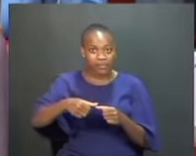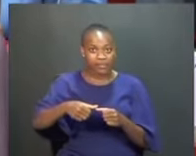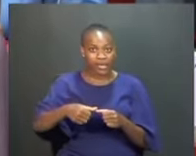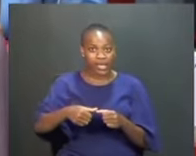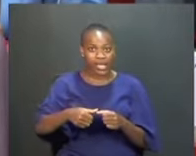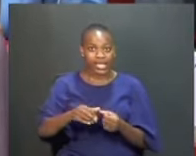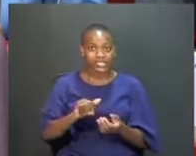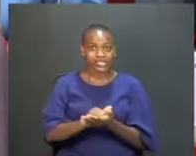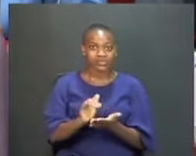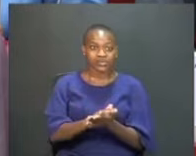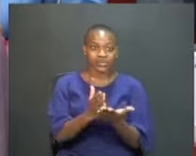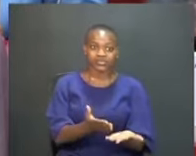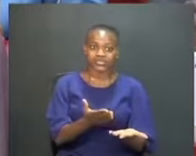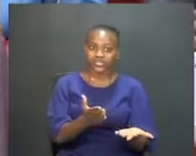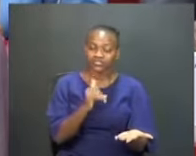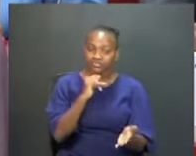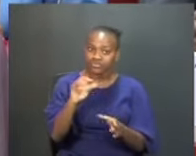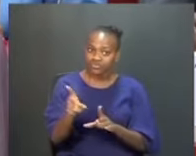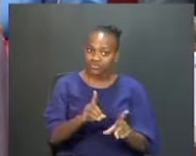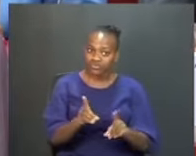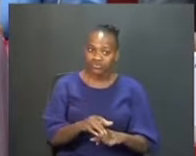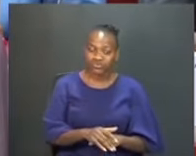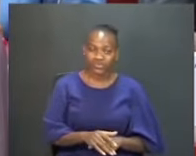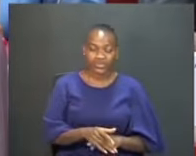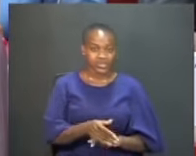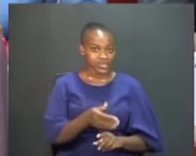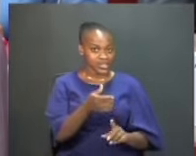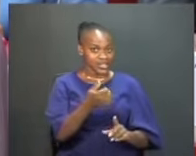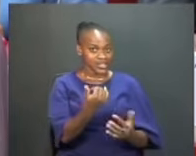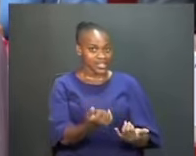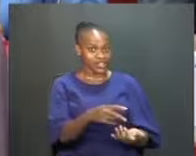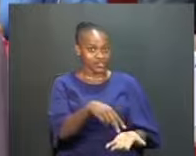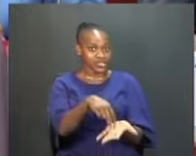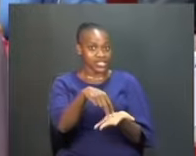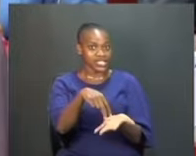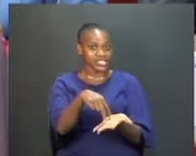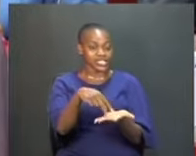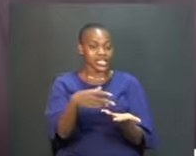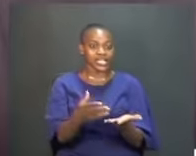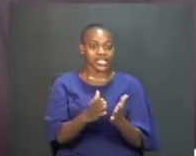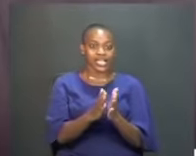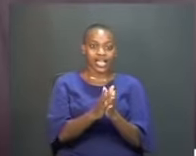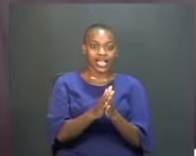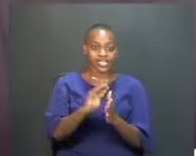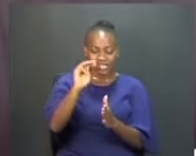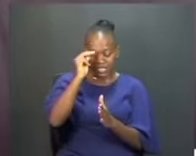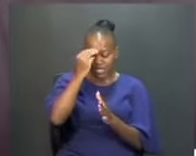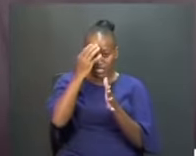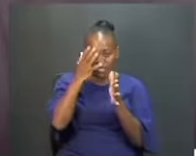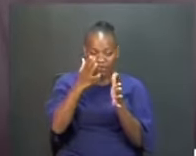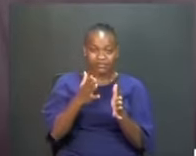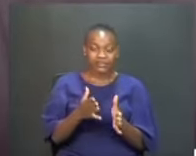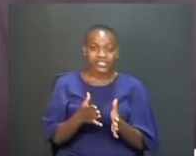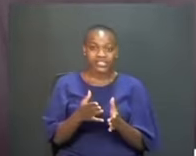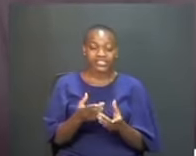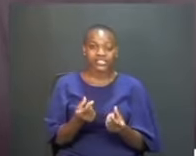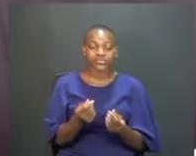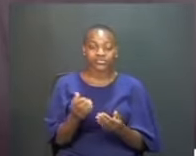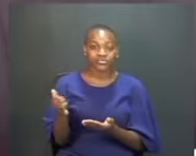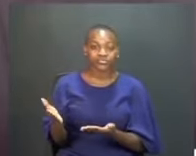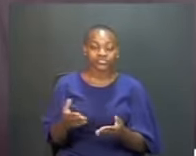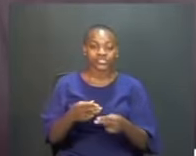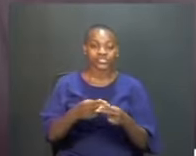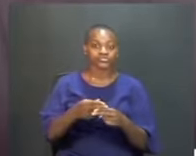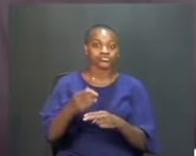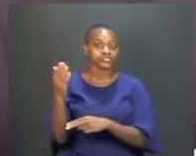yet. It hasn't been done. And you're already on your feet asking the minister to make a short